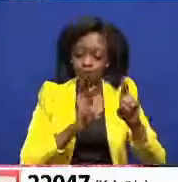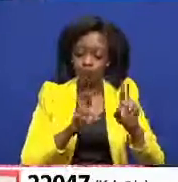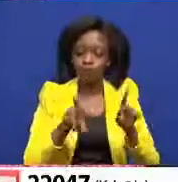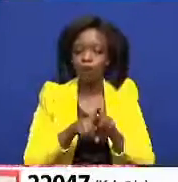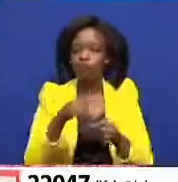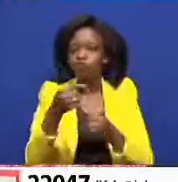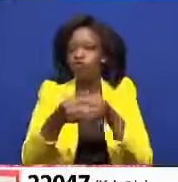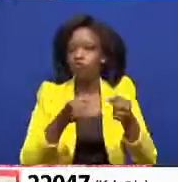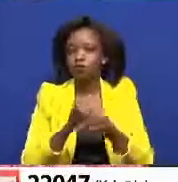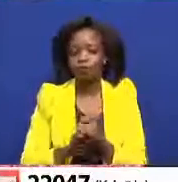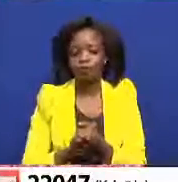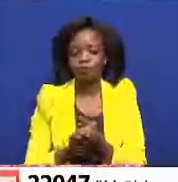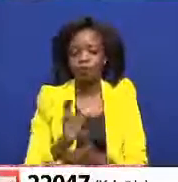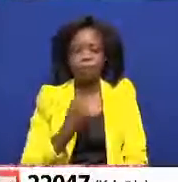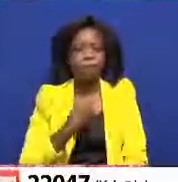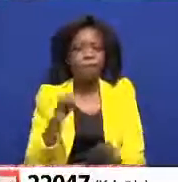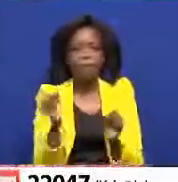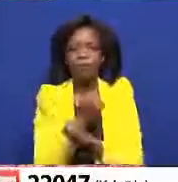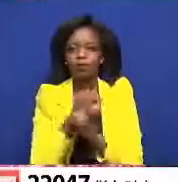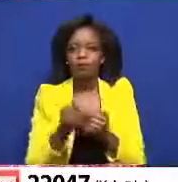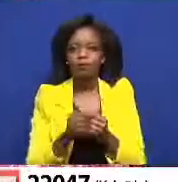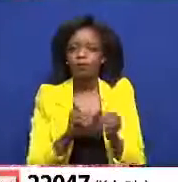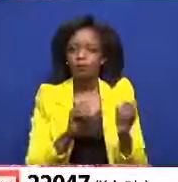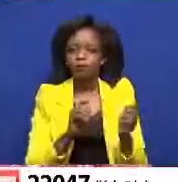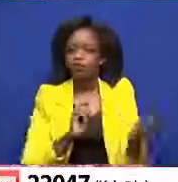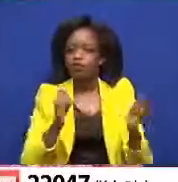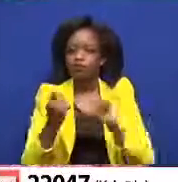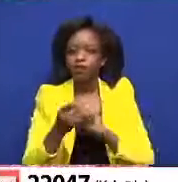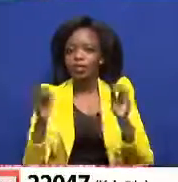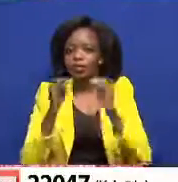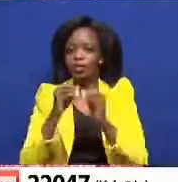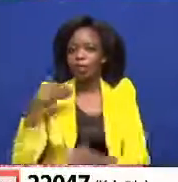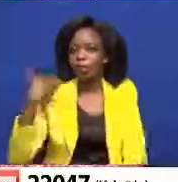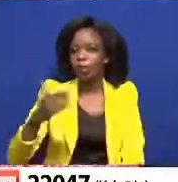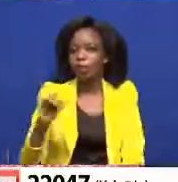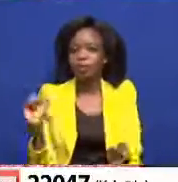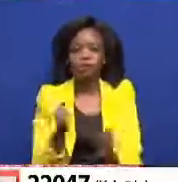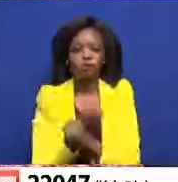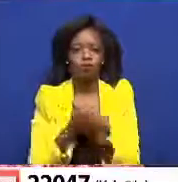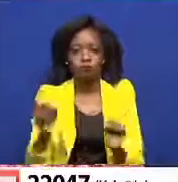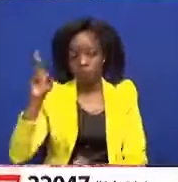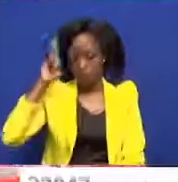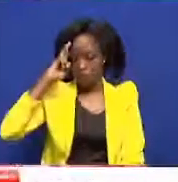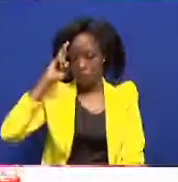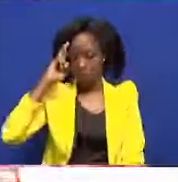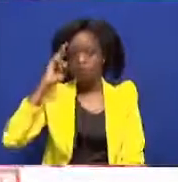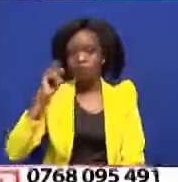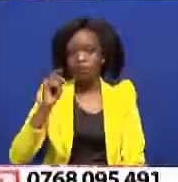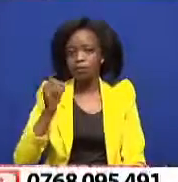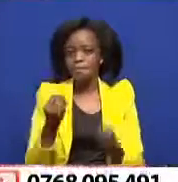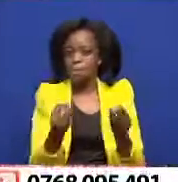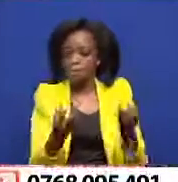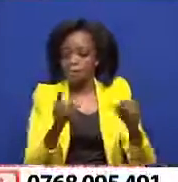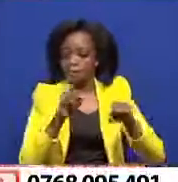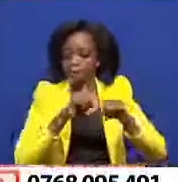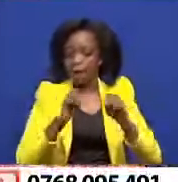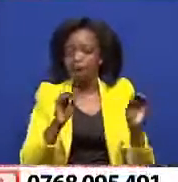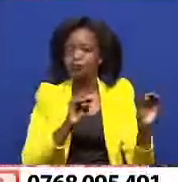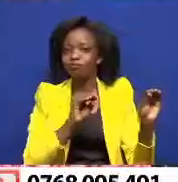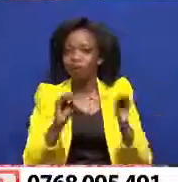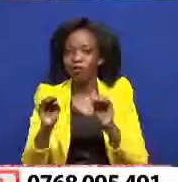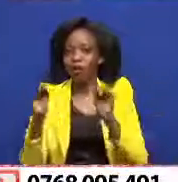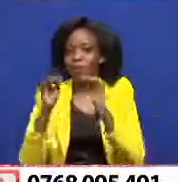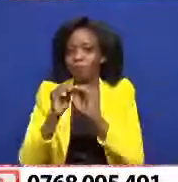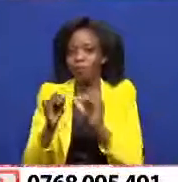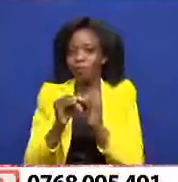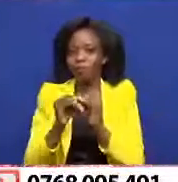forward, because we cannot continue procrastinating this problem. Because remember, they have adjourned several times, and we can't just